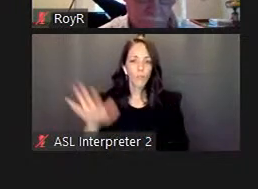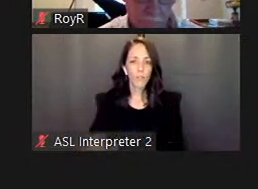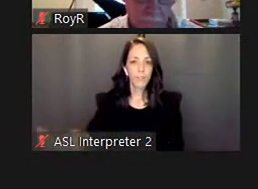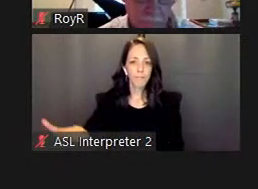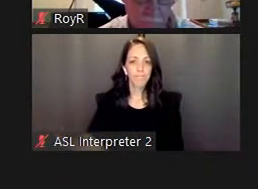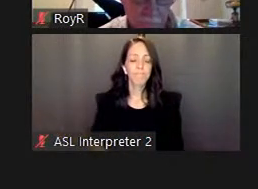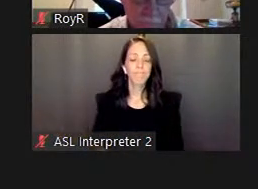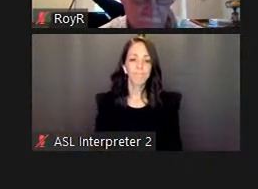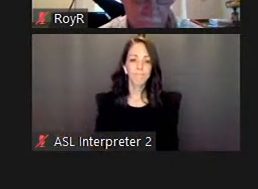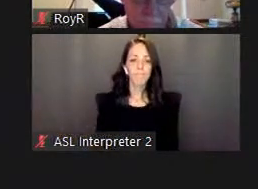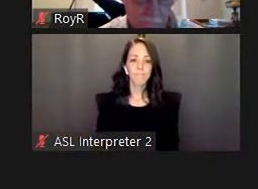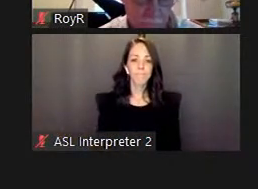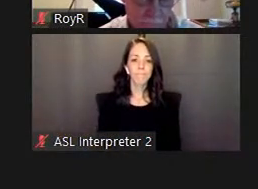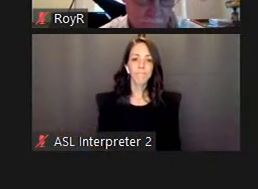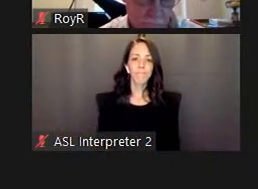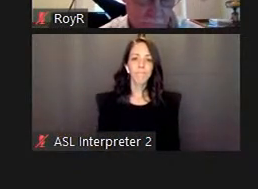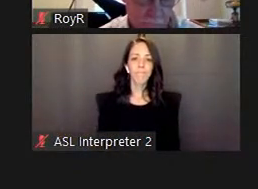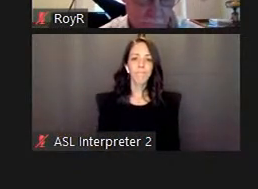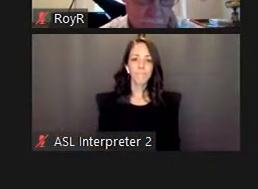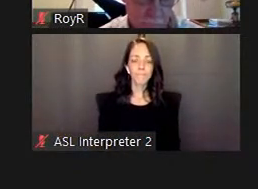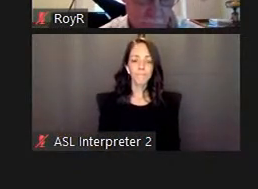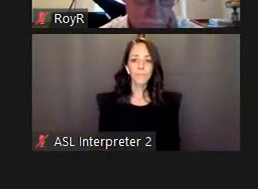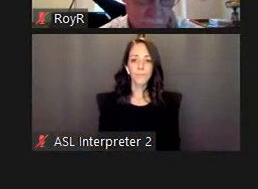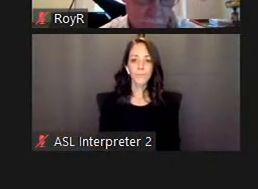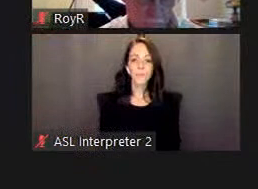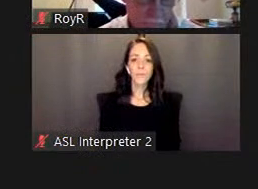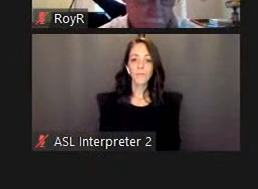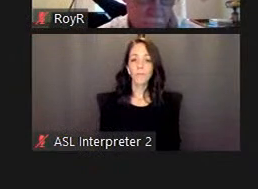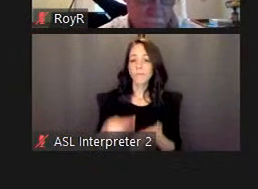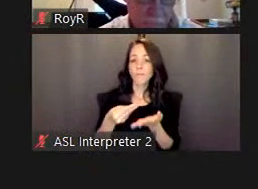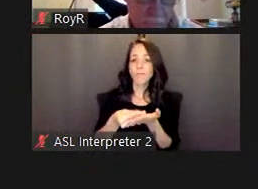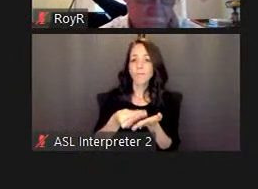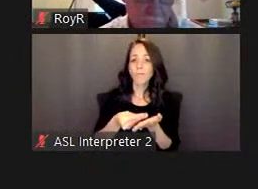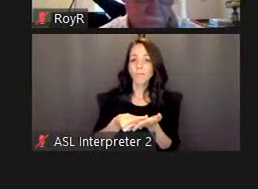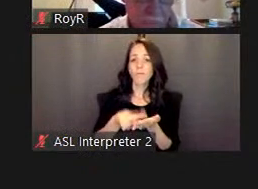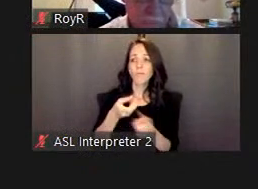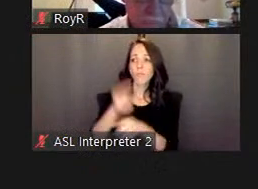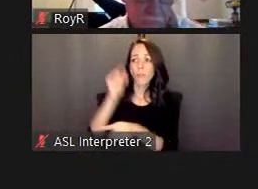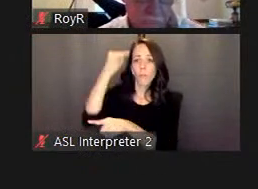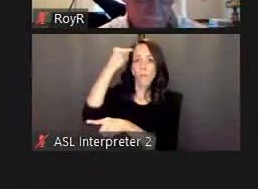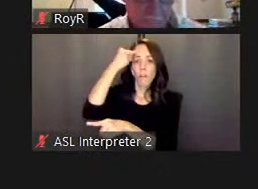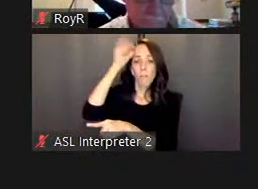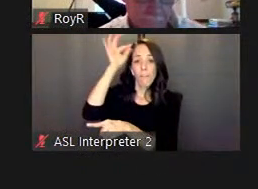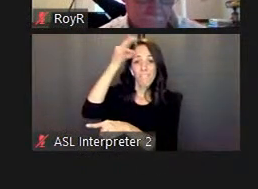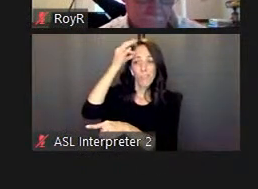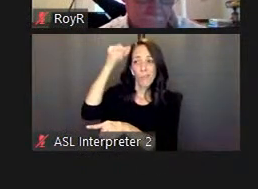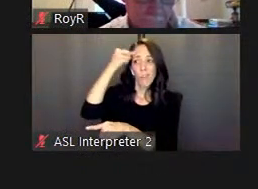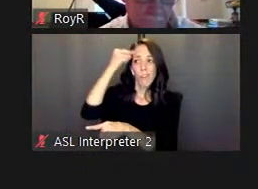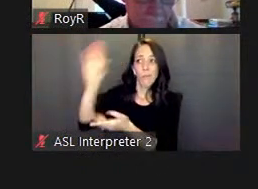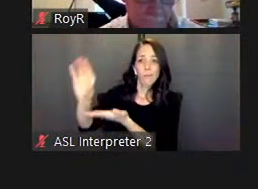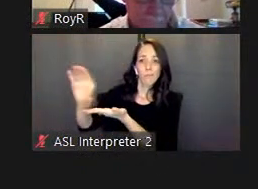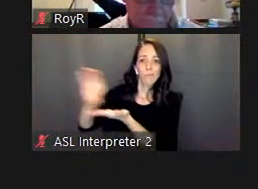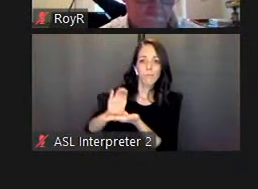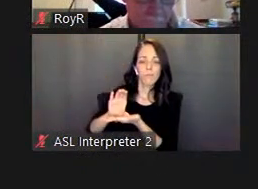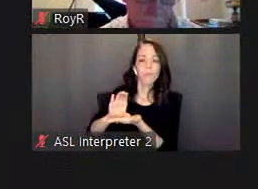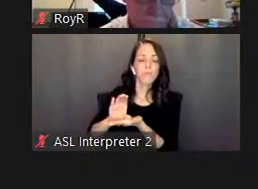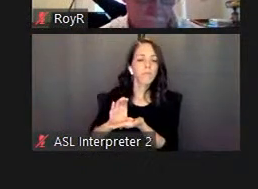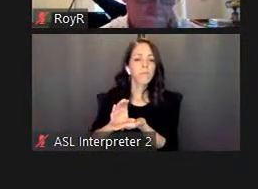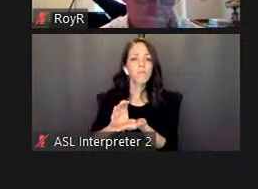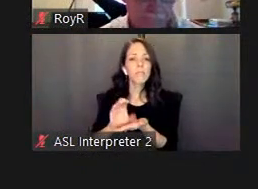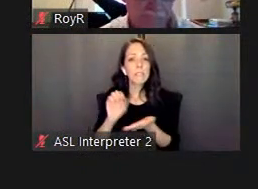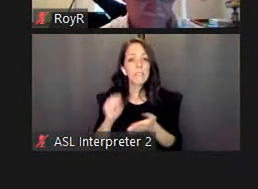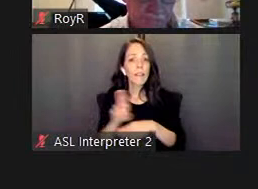please. So with these funds coming from the federal government, what is Washington County allowed to spend ARPA funding